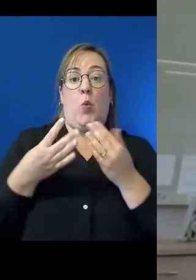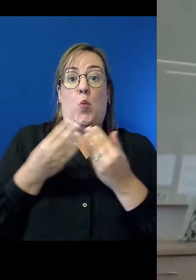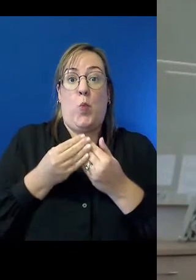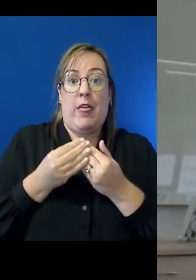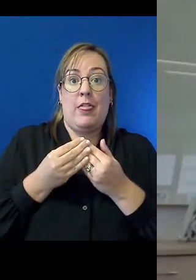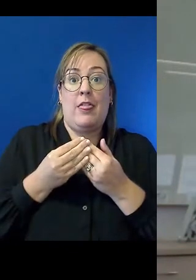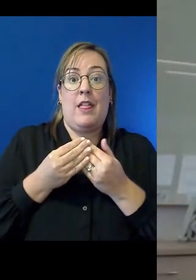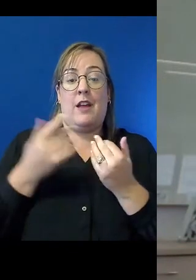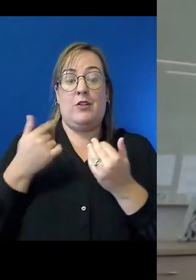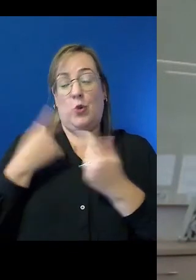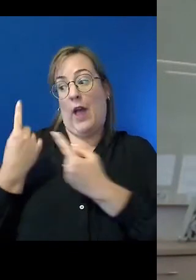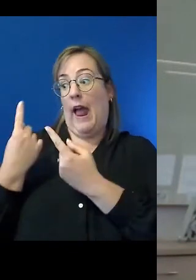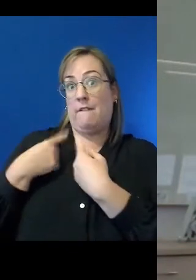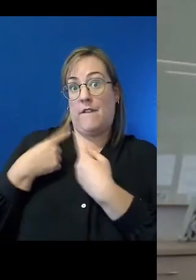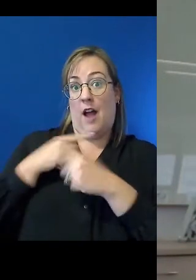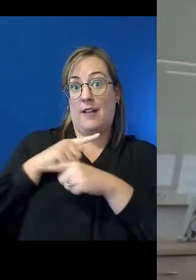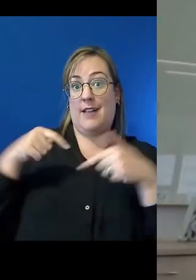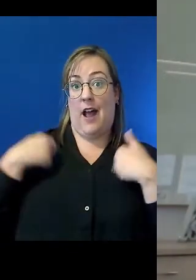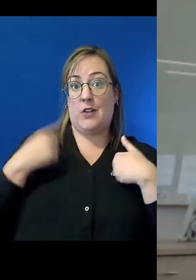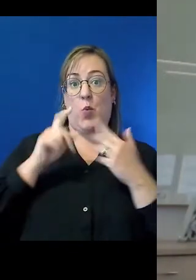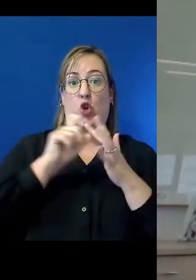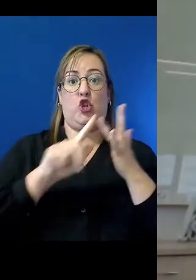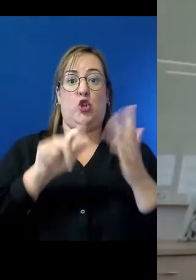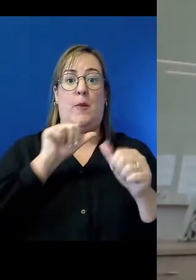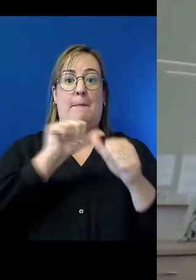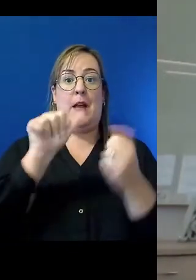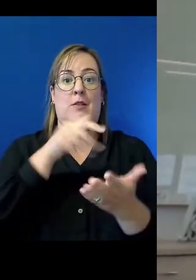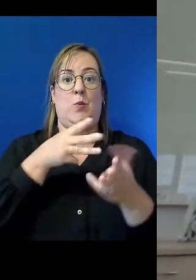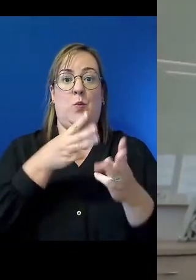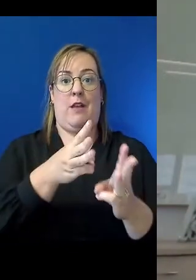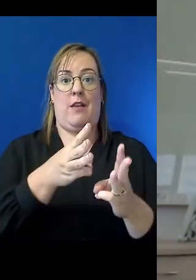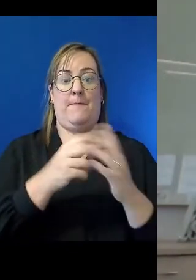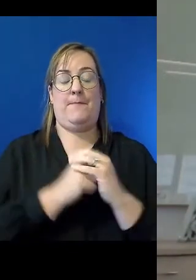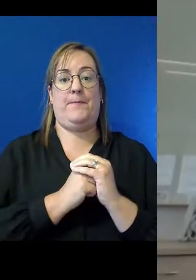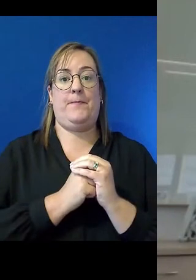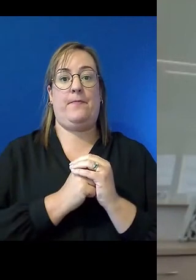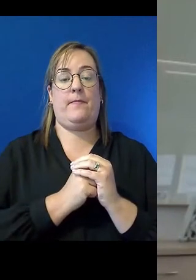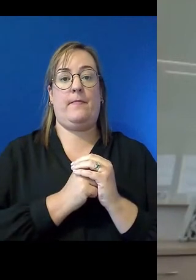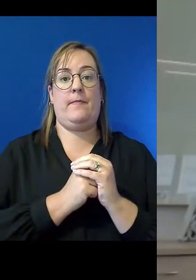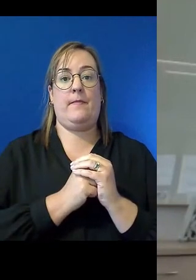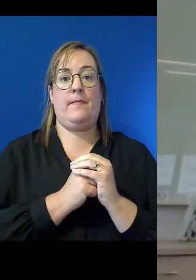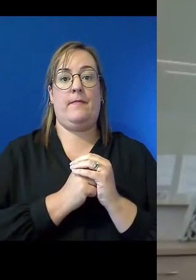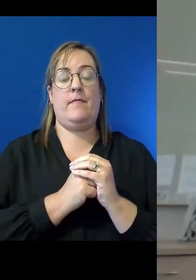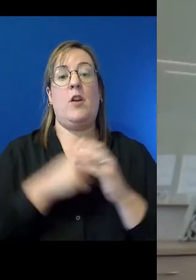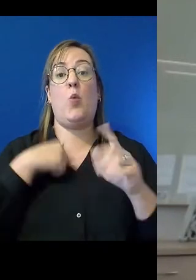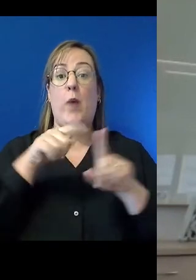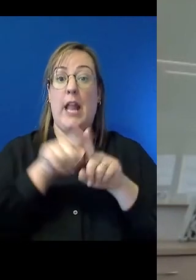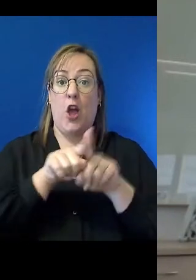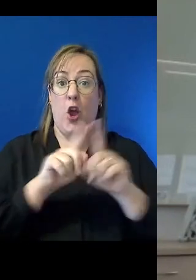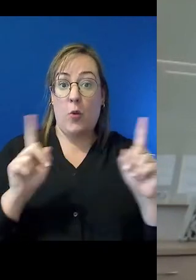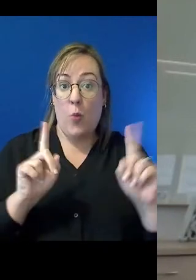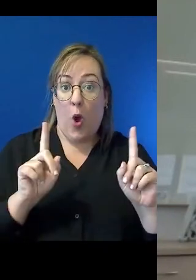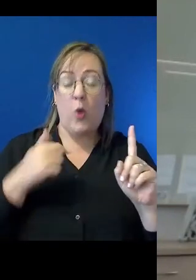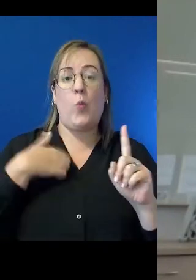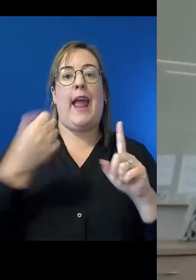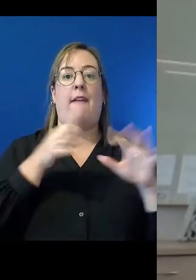commanders in the best possible way is significant. Of course, what we also learned from that was that we had to have a plan, we had to have a strategy in